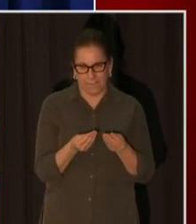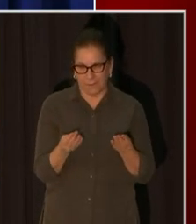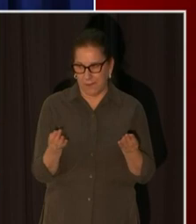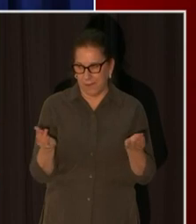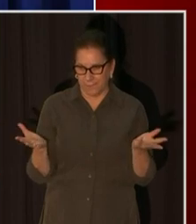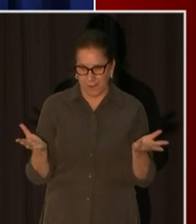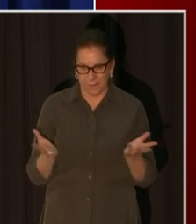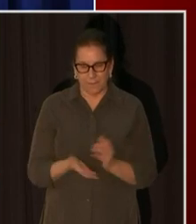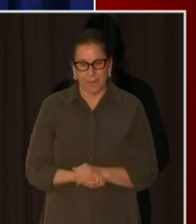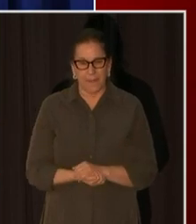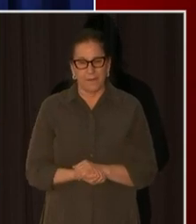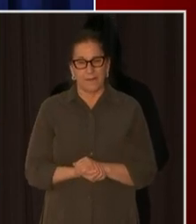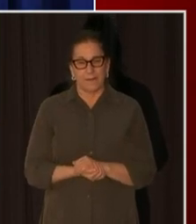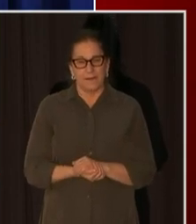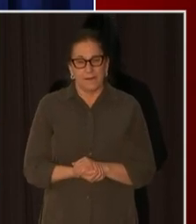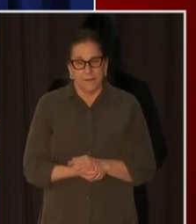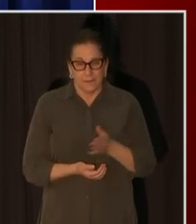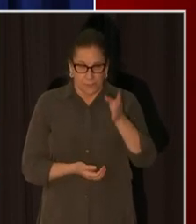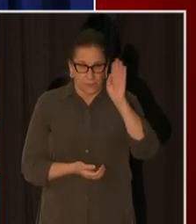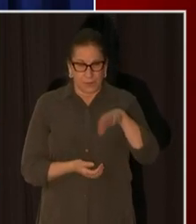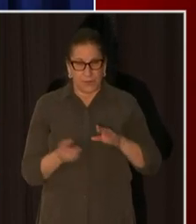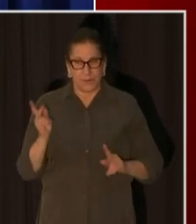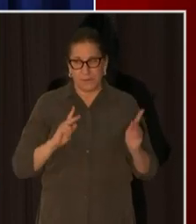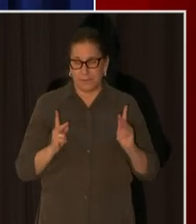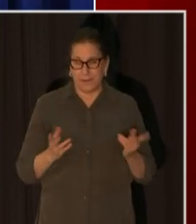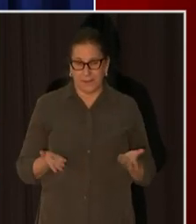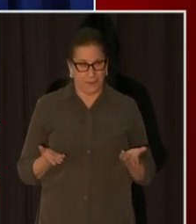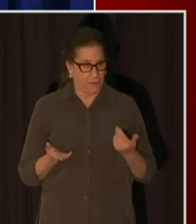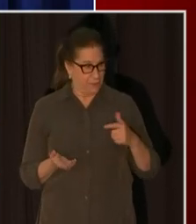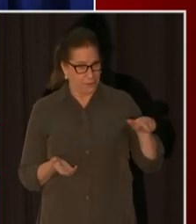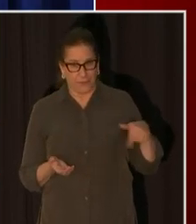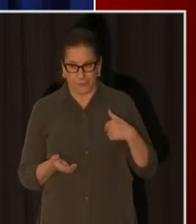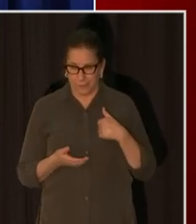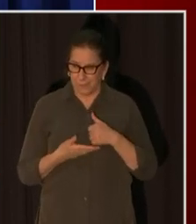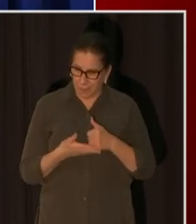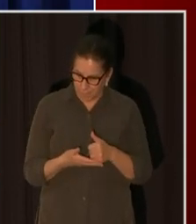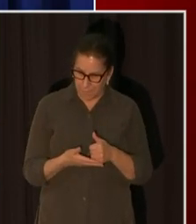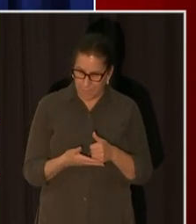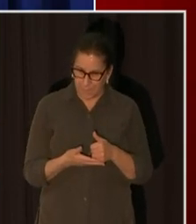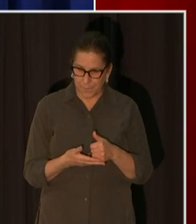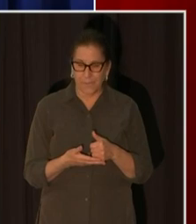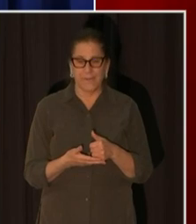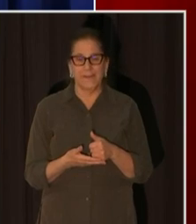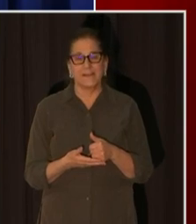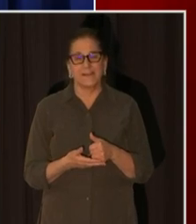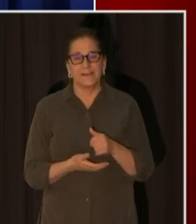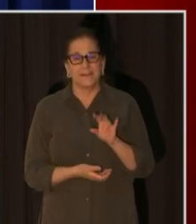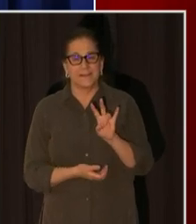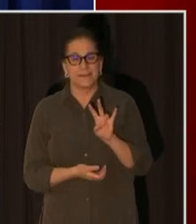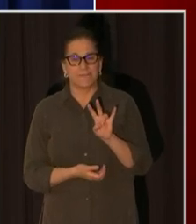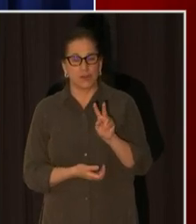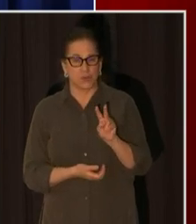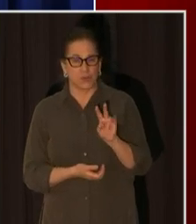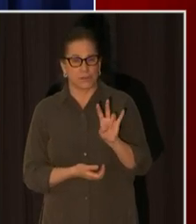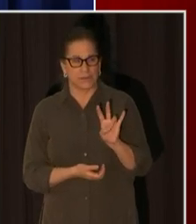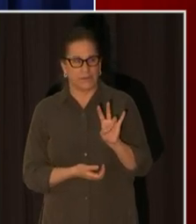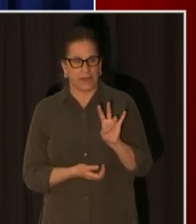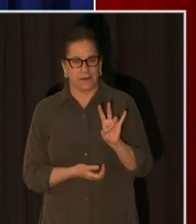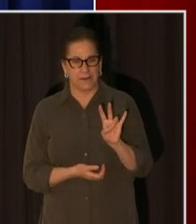sba.disasterrelief.gov, excuse me, the EDIL and the PPP, and some of the,